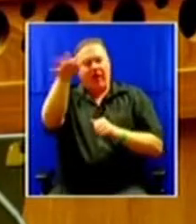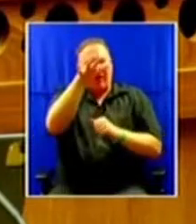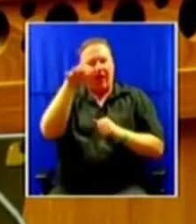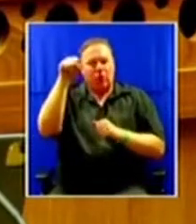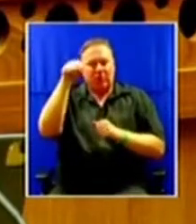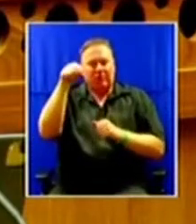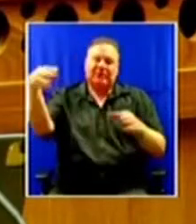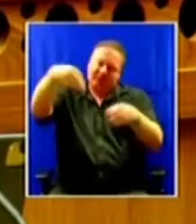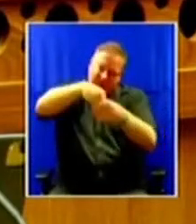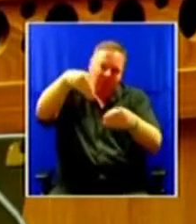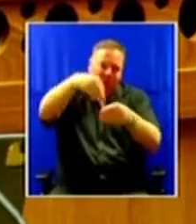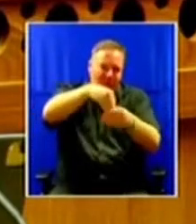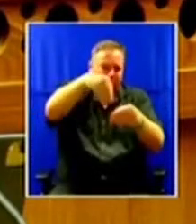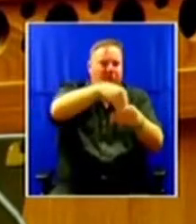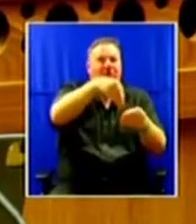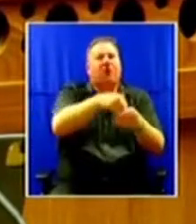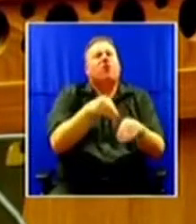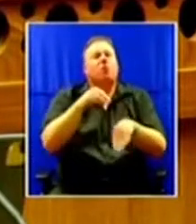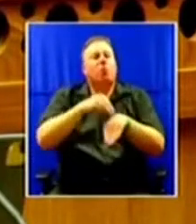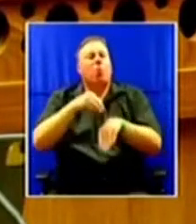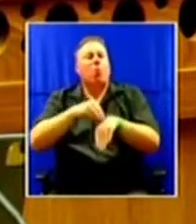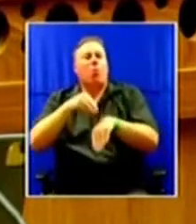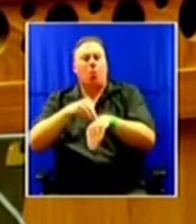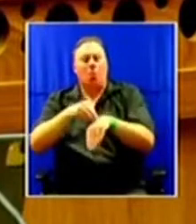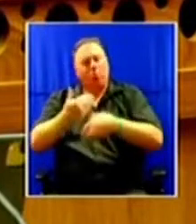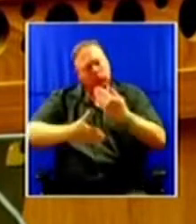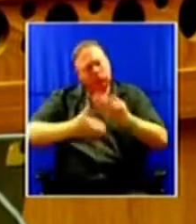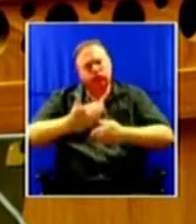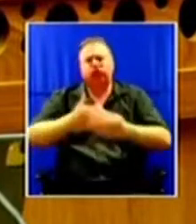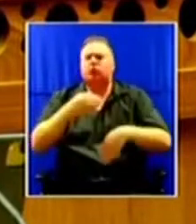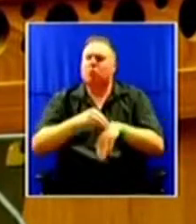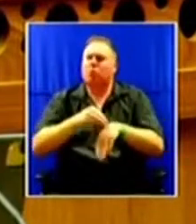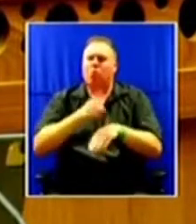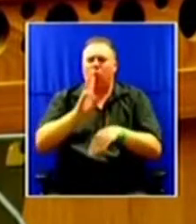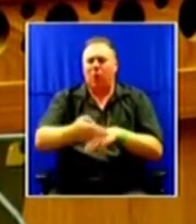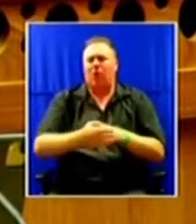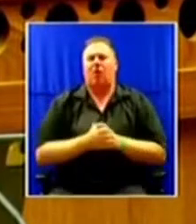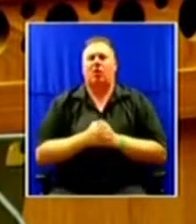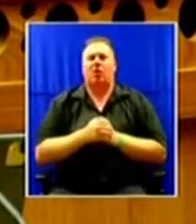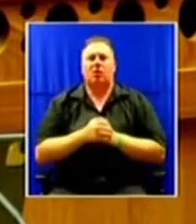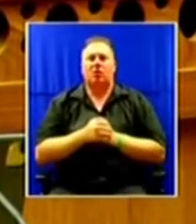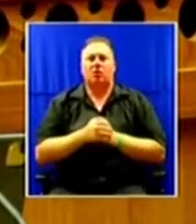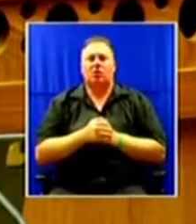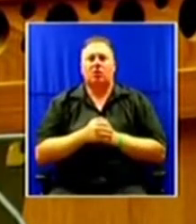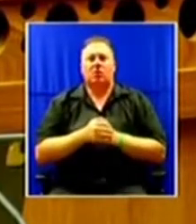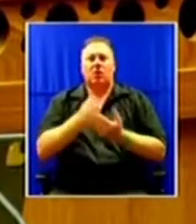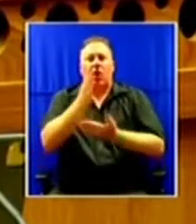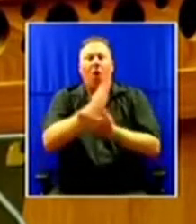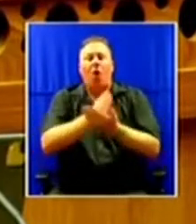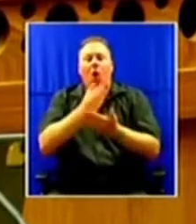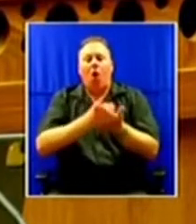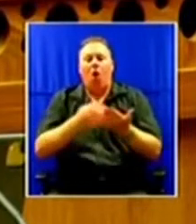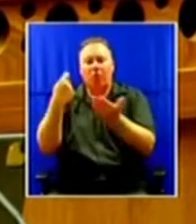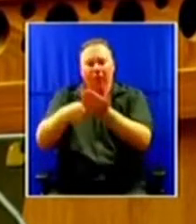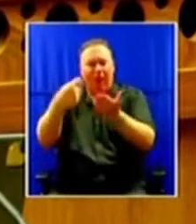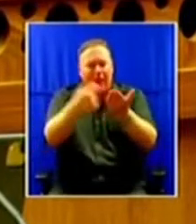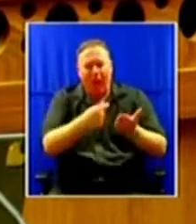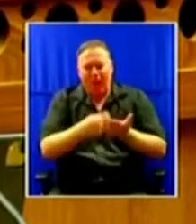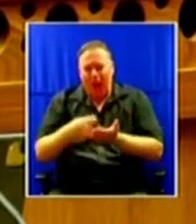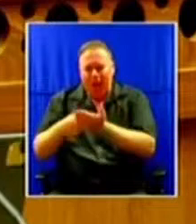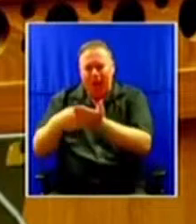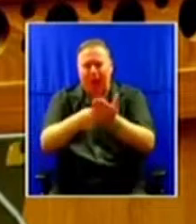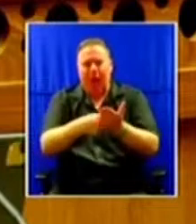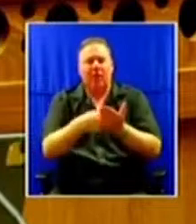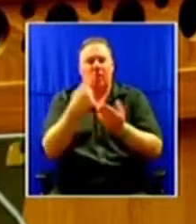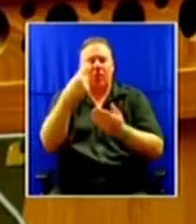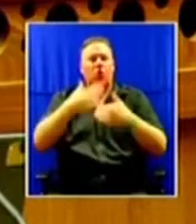fore and becoming active and being productive. Nearly half of the procurement spend on construction